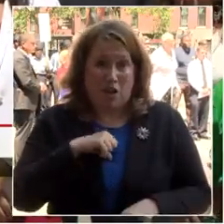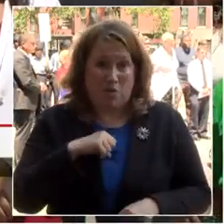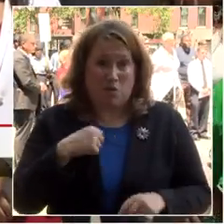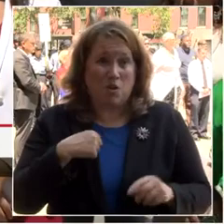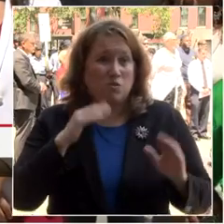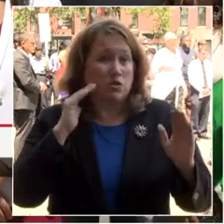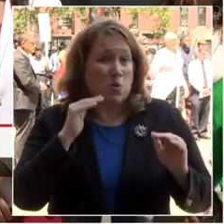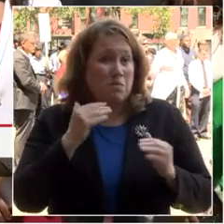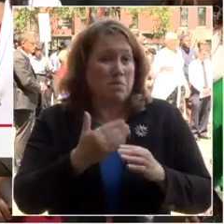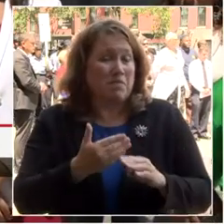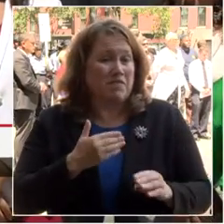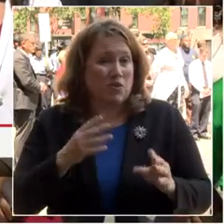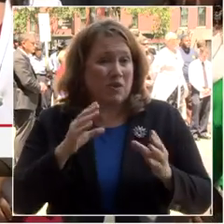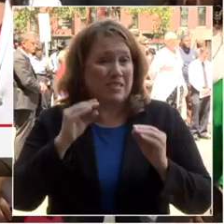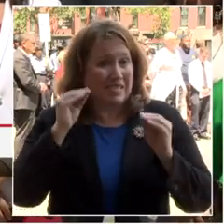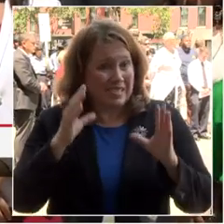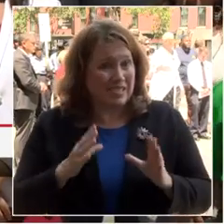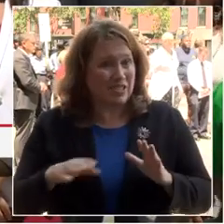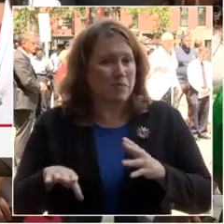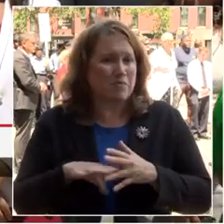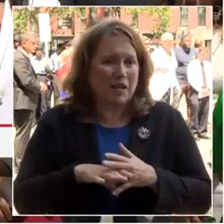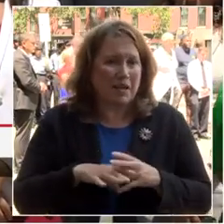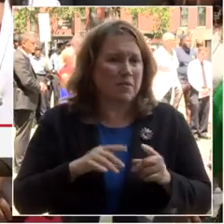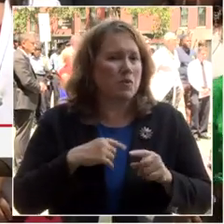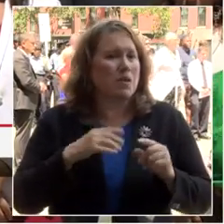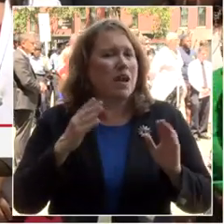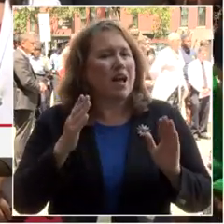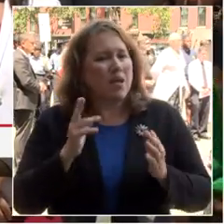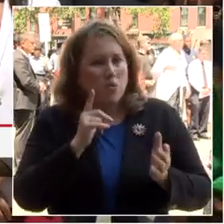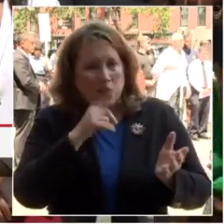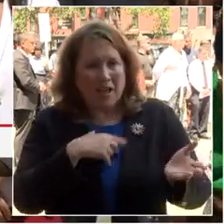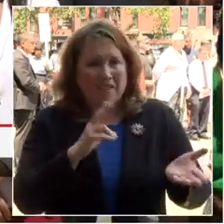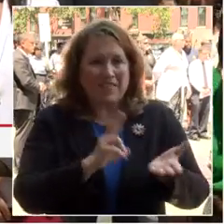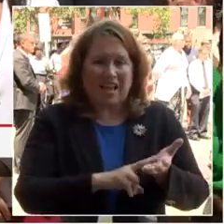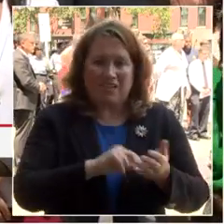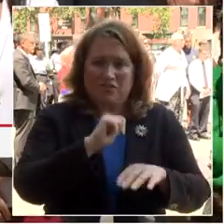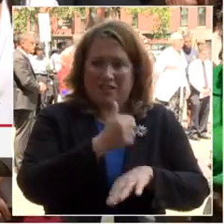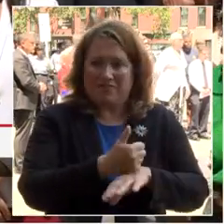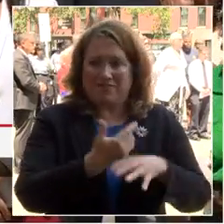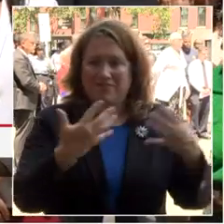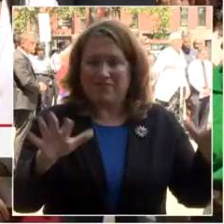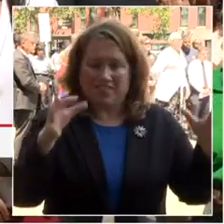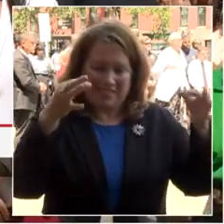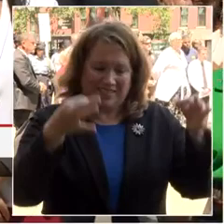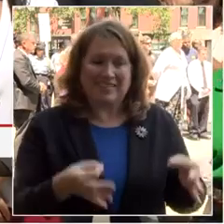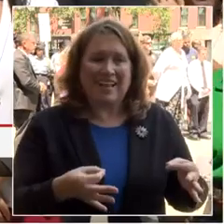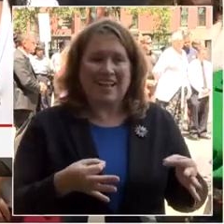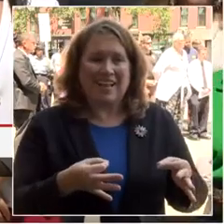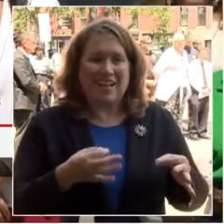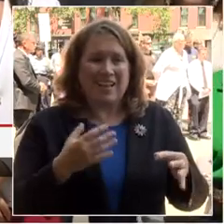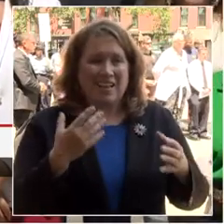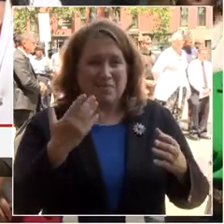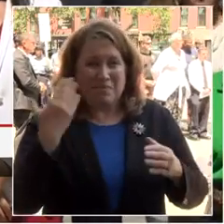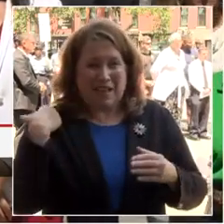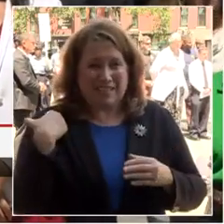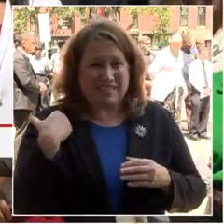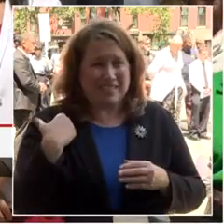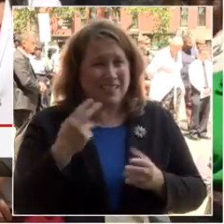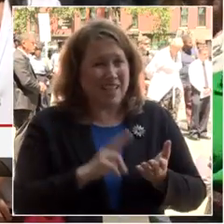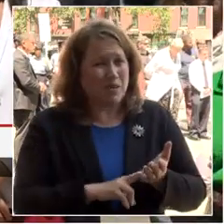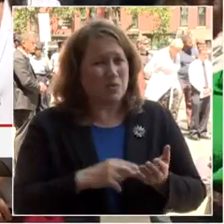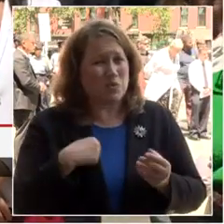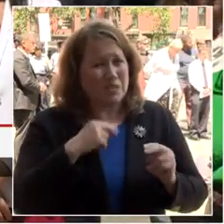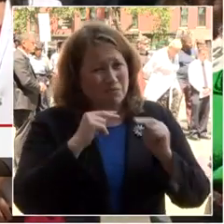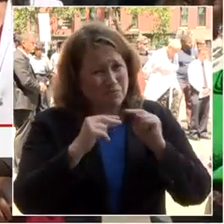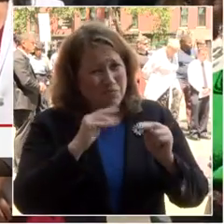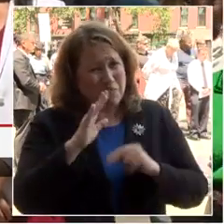before teachers went on break that we would have a contract. I think you know that the last contract was negotiated by my